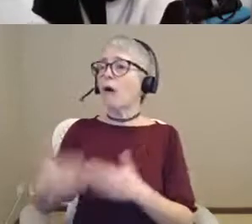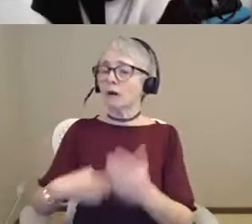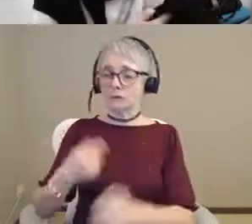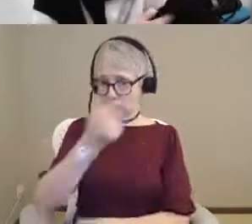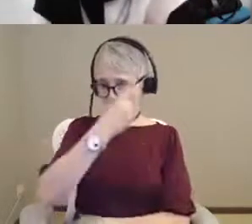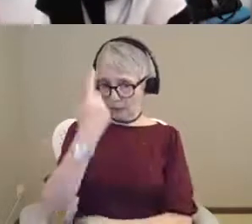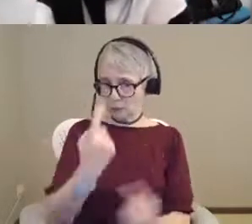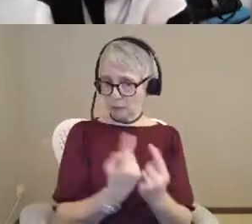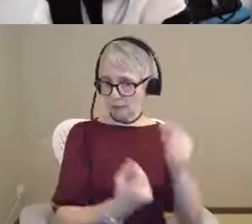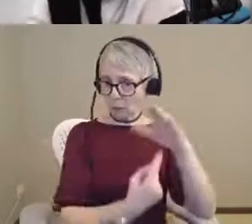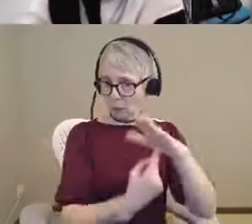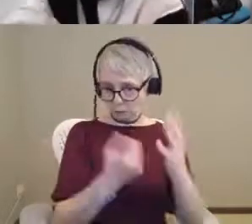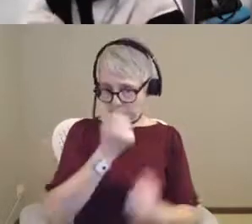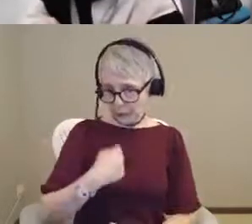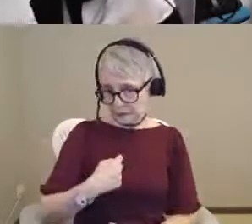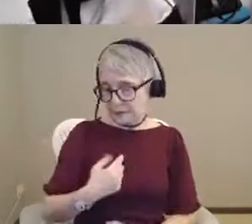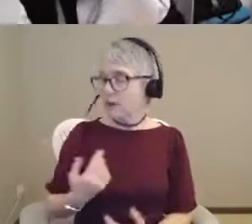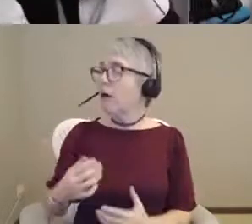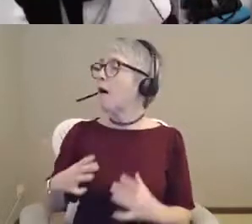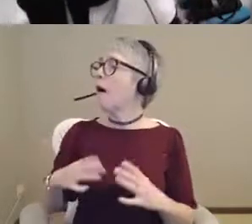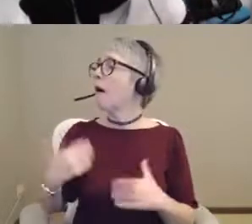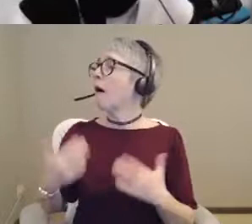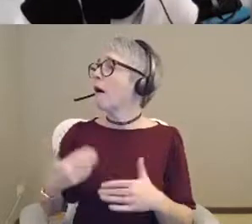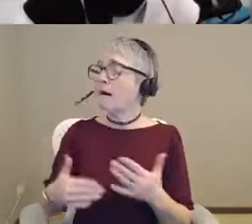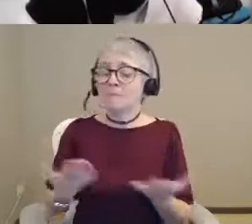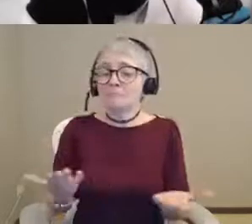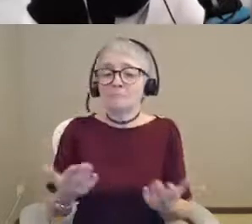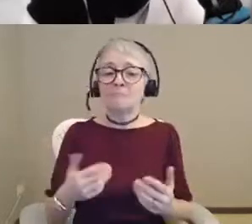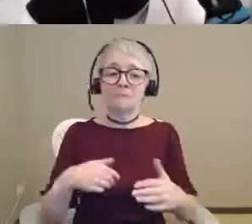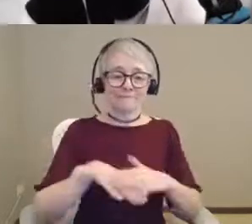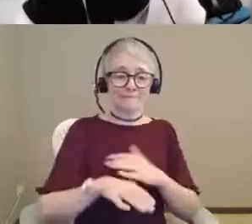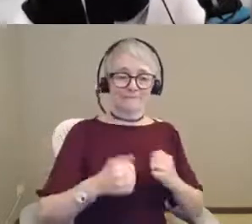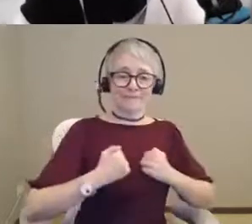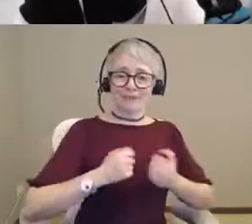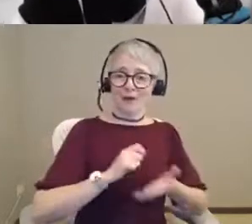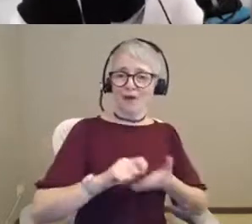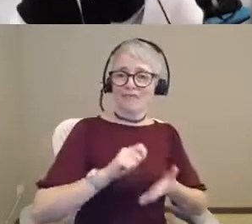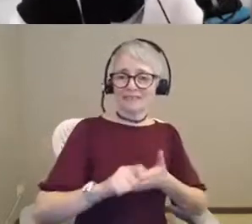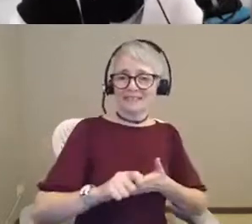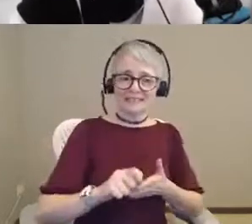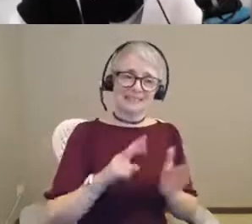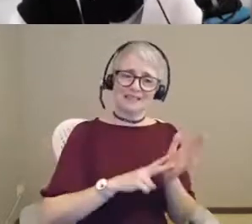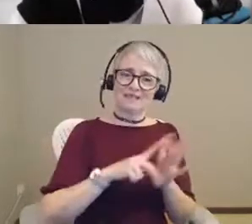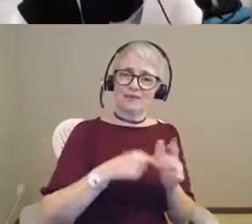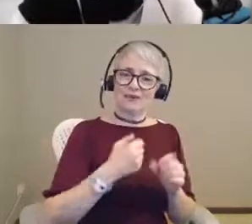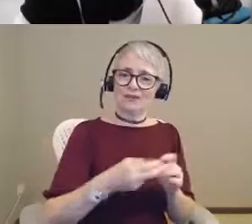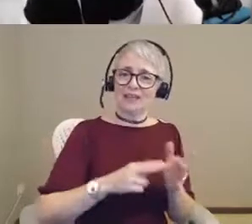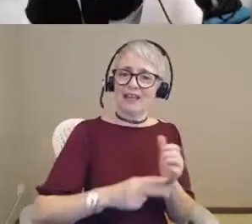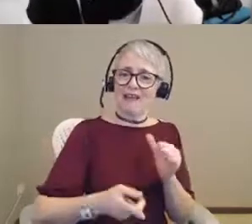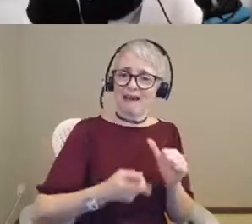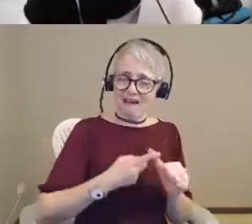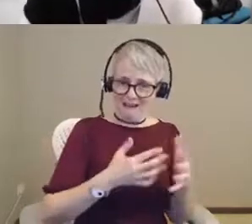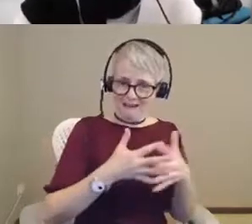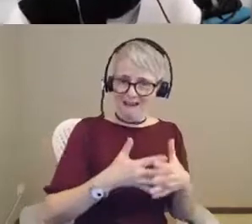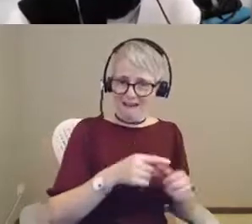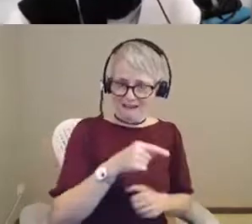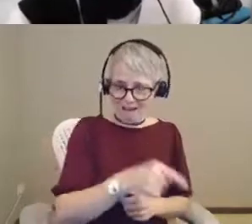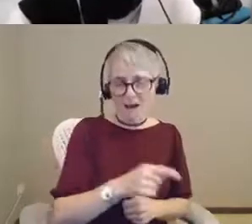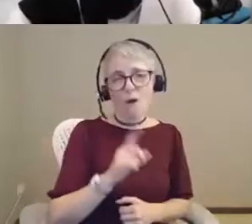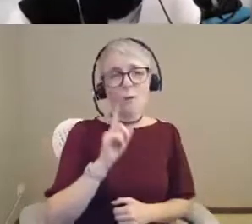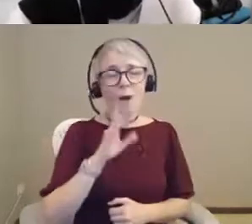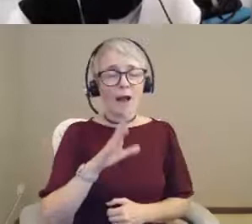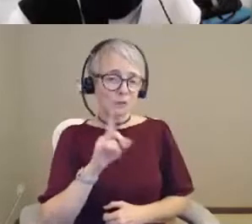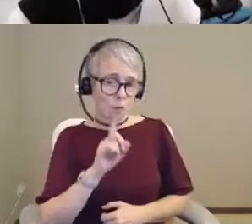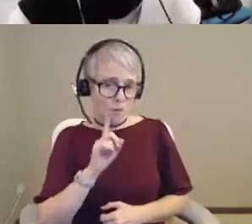to figure it all out. I'm in my home office in Fairfax, Virginia. I'm a woman, a white woman in my early 50s.